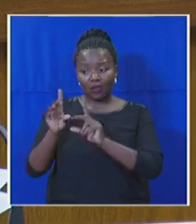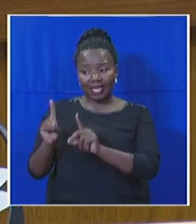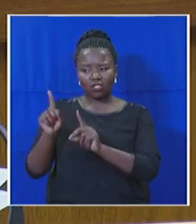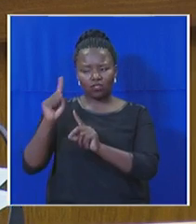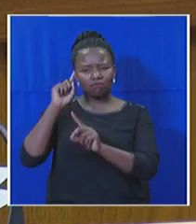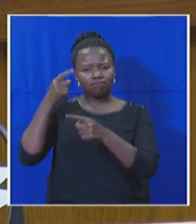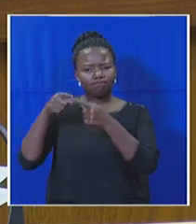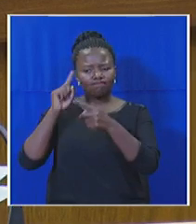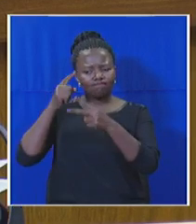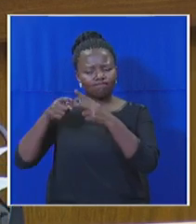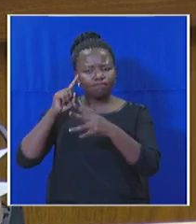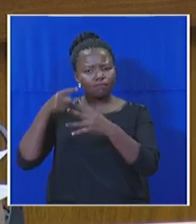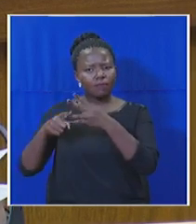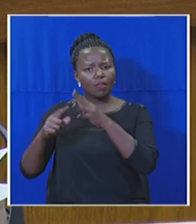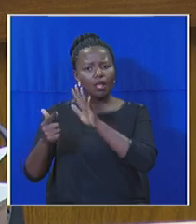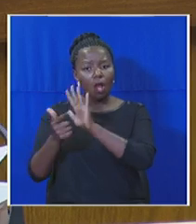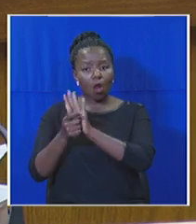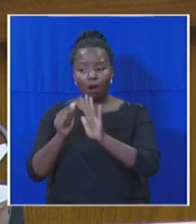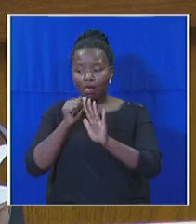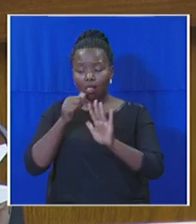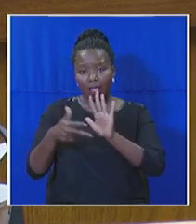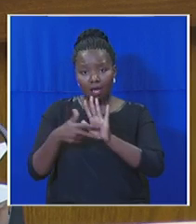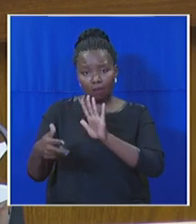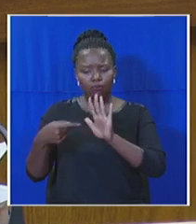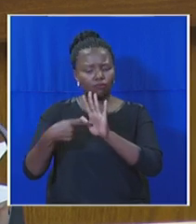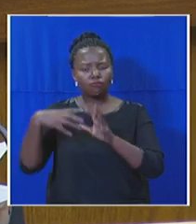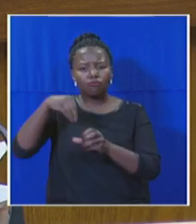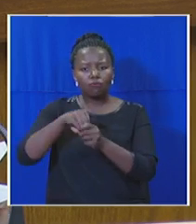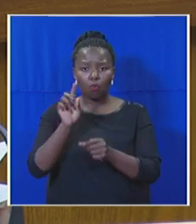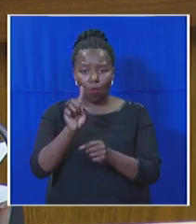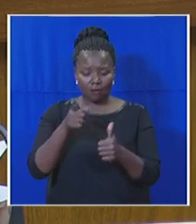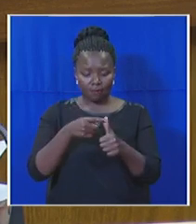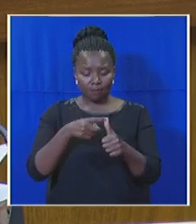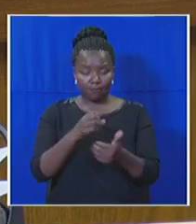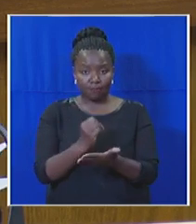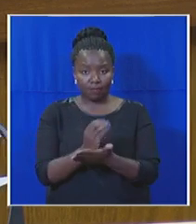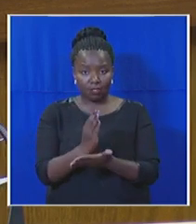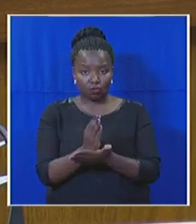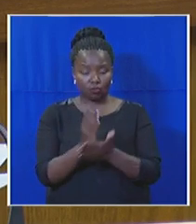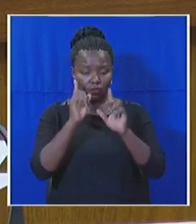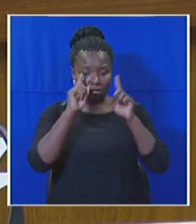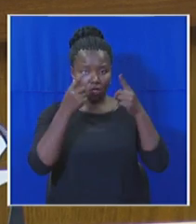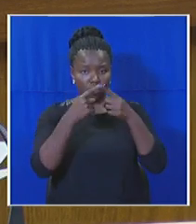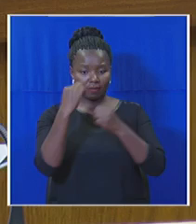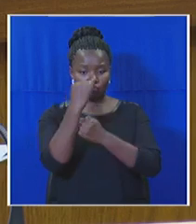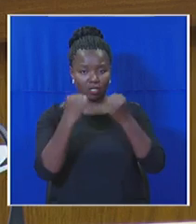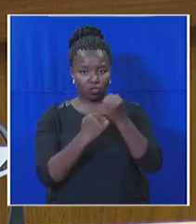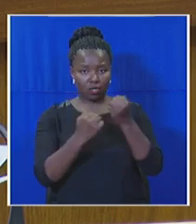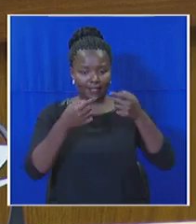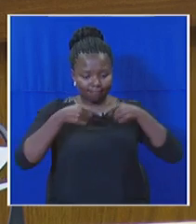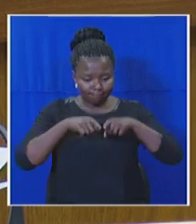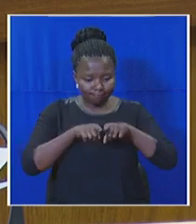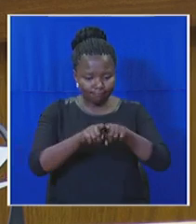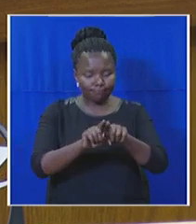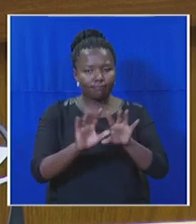following: to ensure alignment and consistency with the administrative